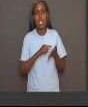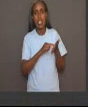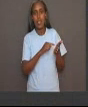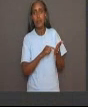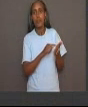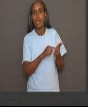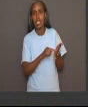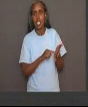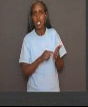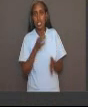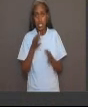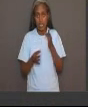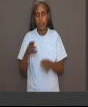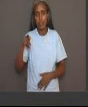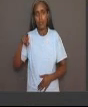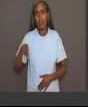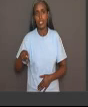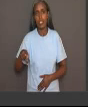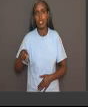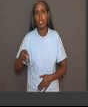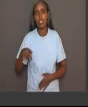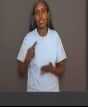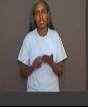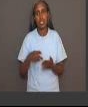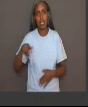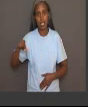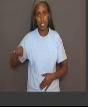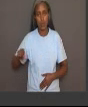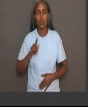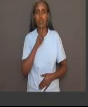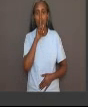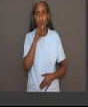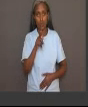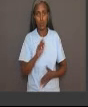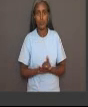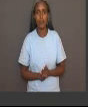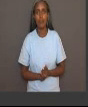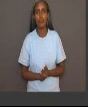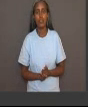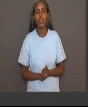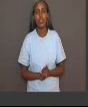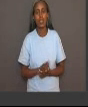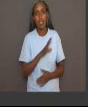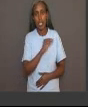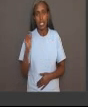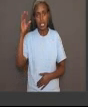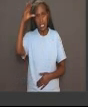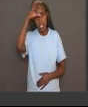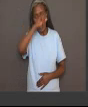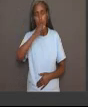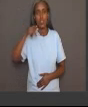the implication, if P, then Q, is true, and